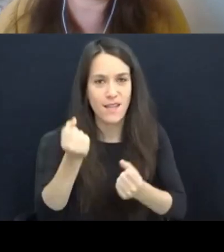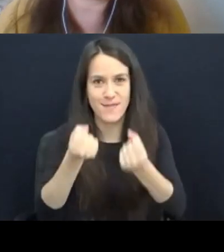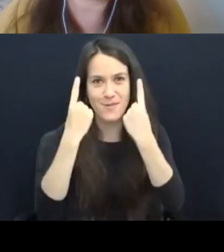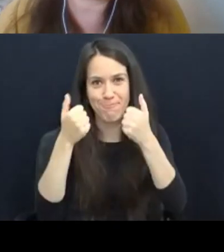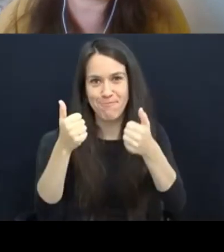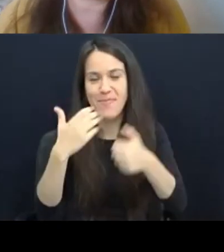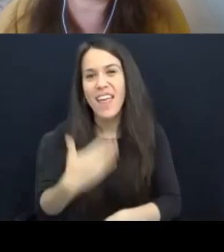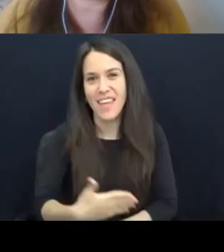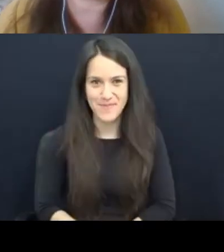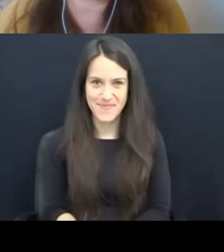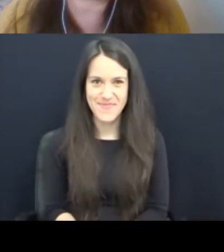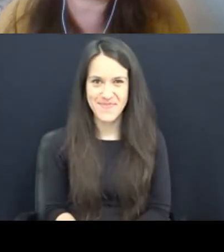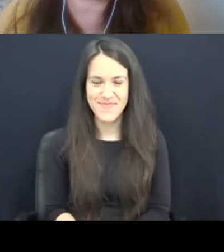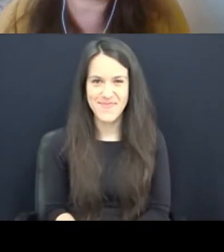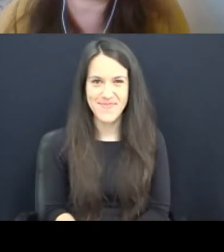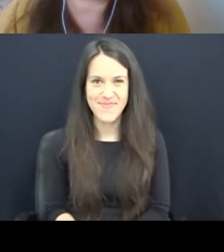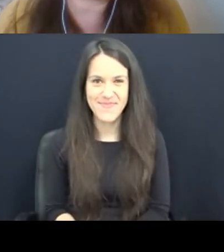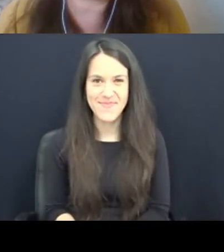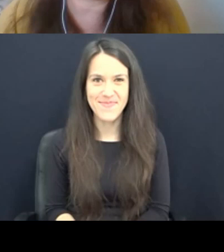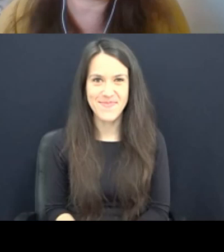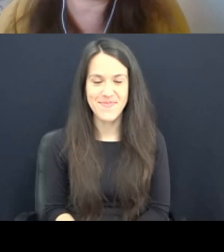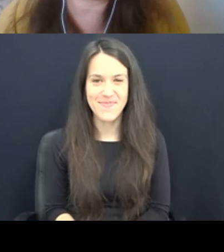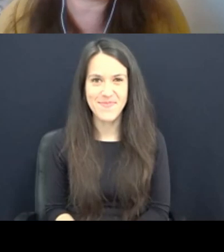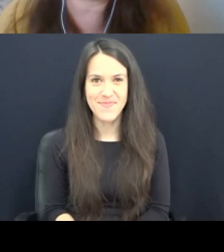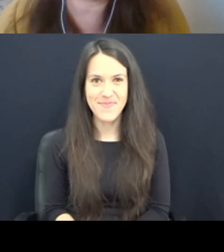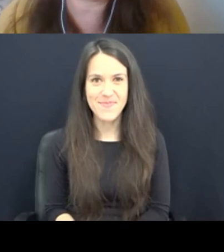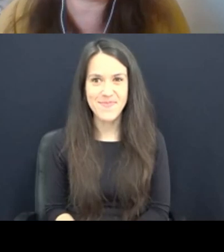Thank you. Right, and